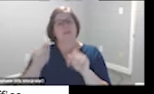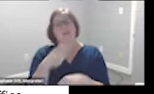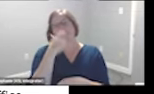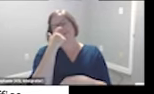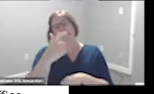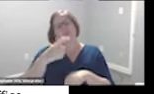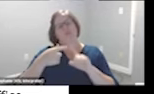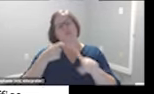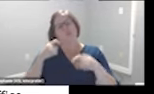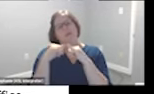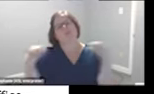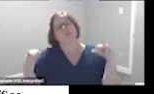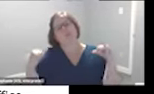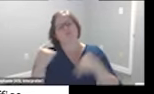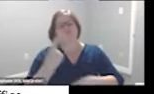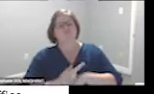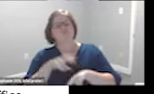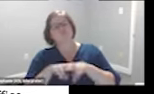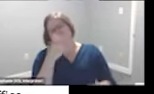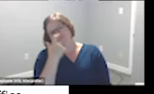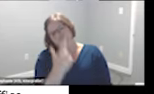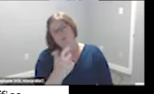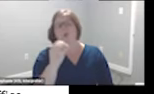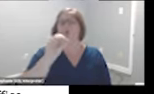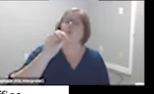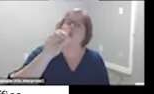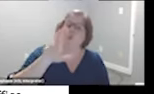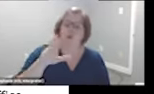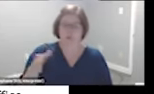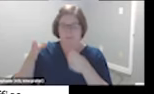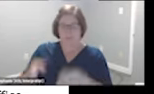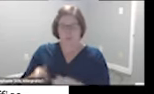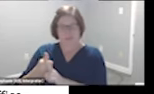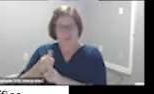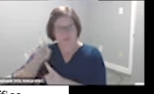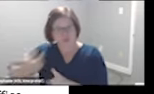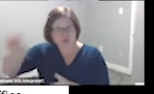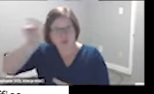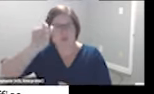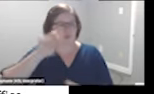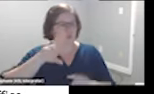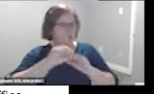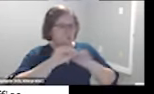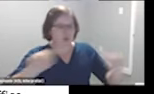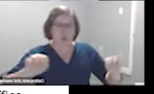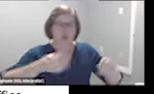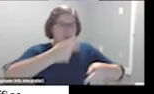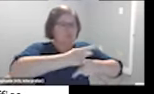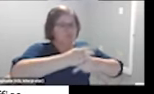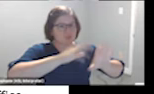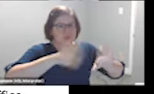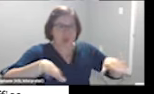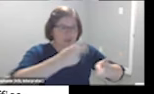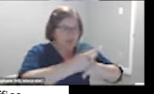day. Additionally, it allows someone who is traveling or whose childcare maybe fell through that day to still